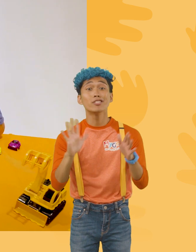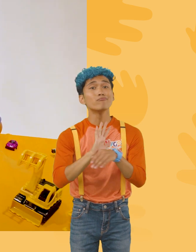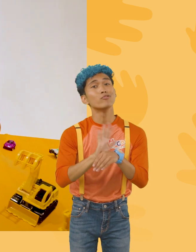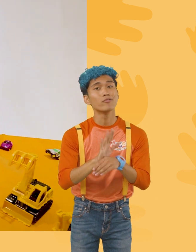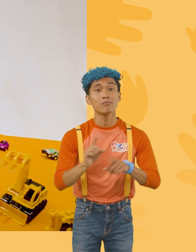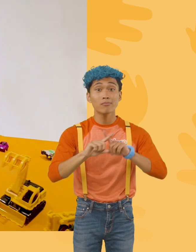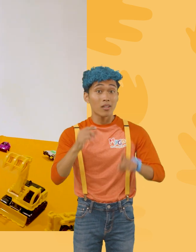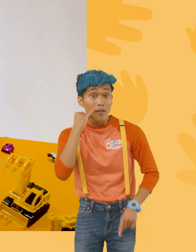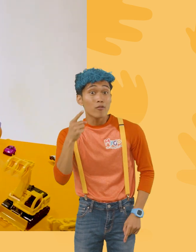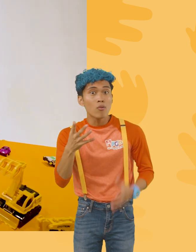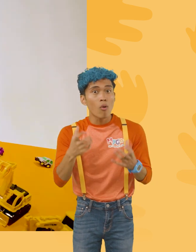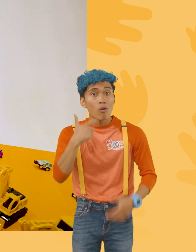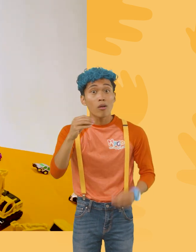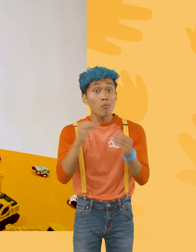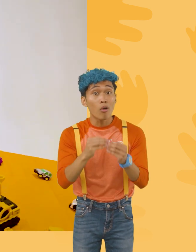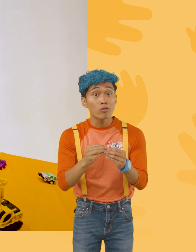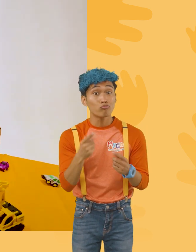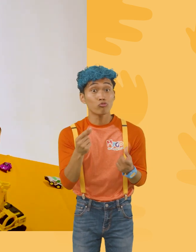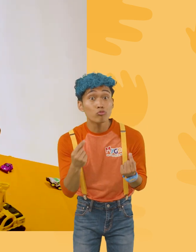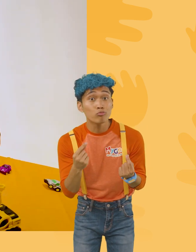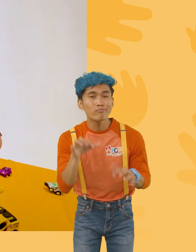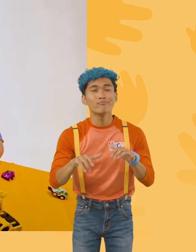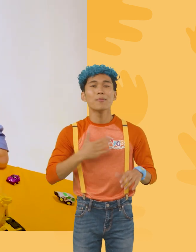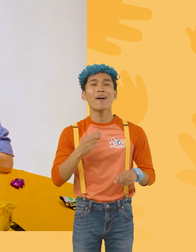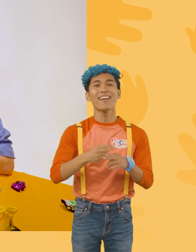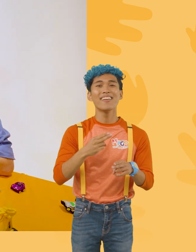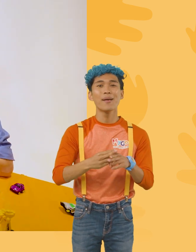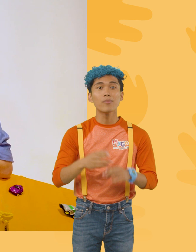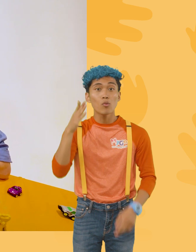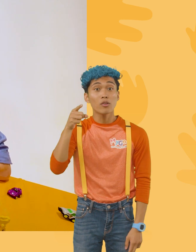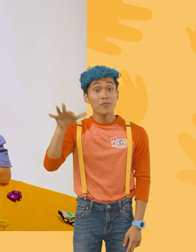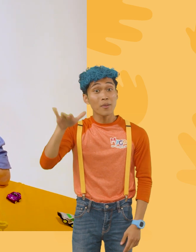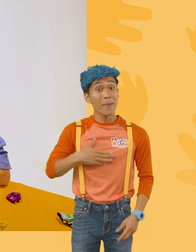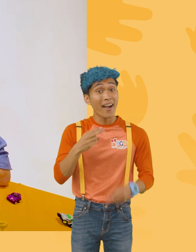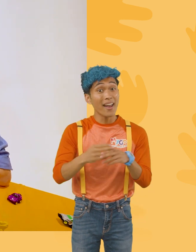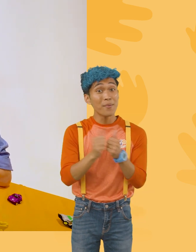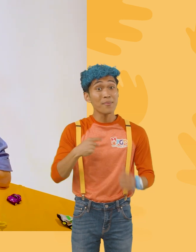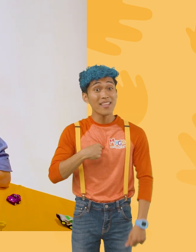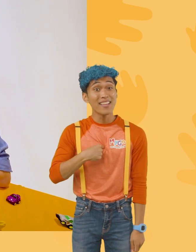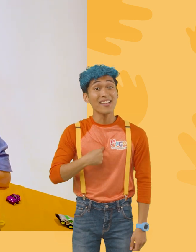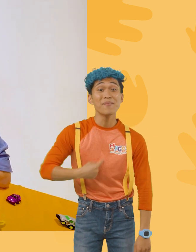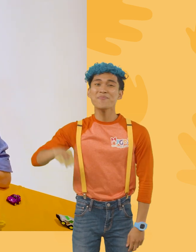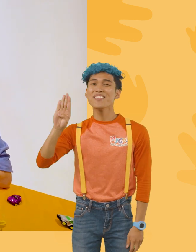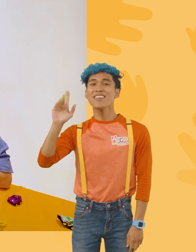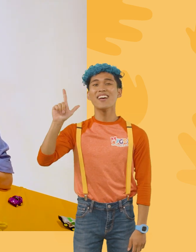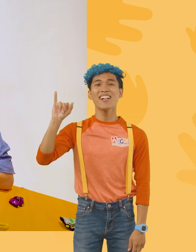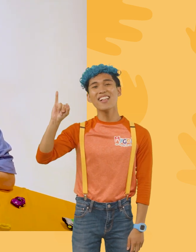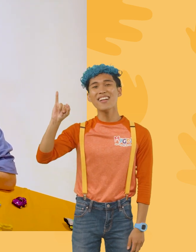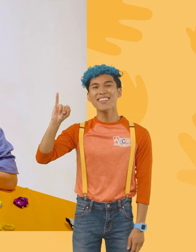this video, but if you want to watch more of my videos, all you have to do is search for my name. Will you spell my name with me?